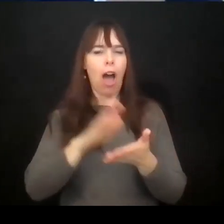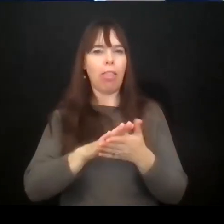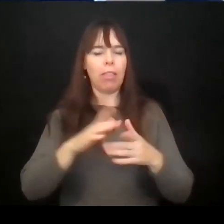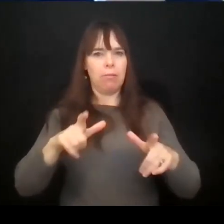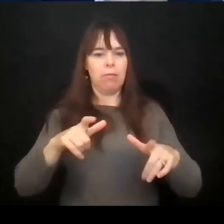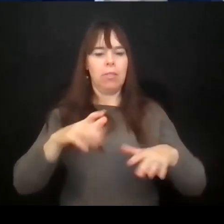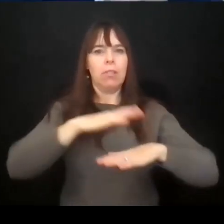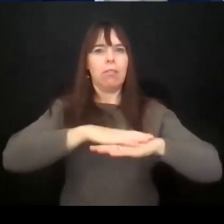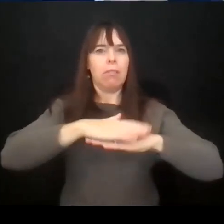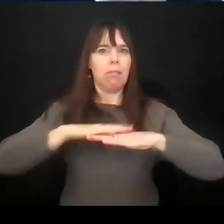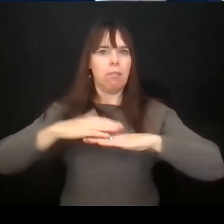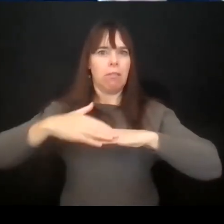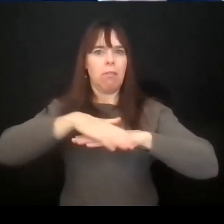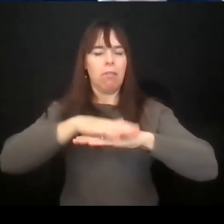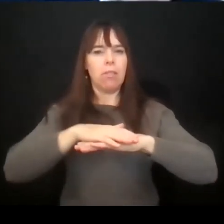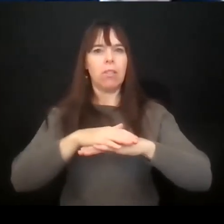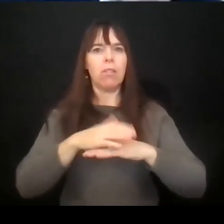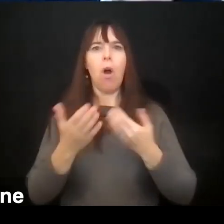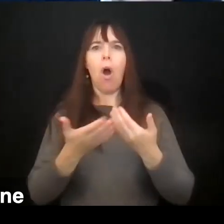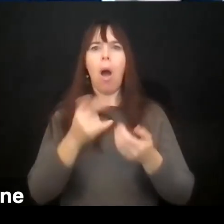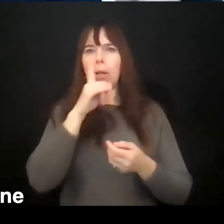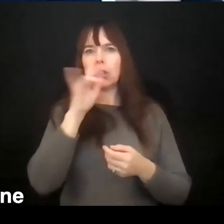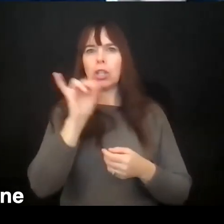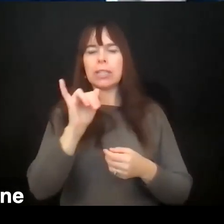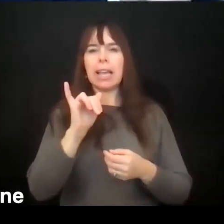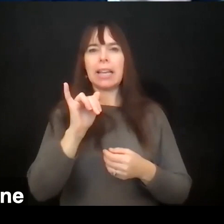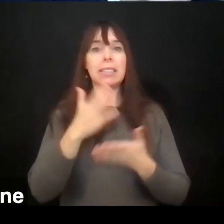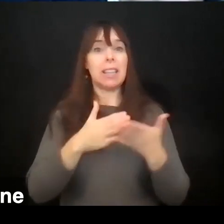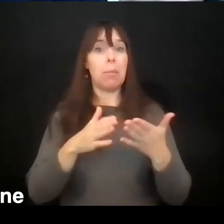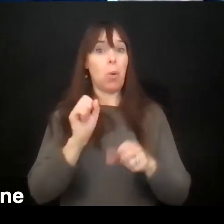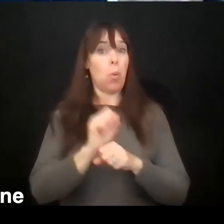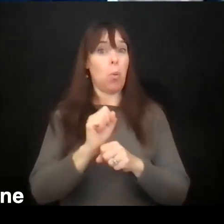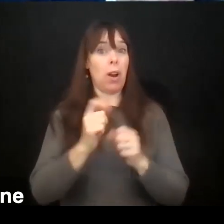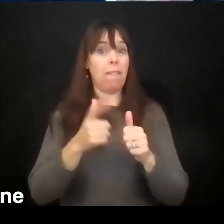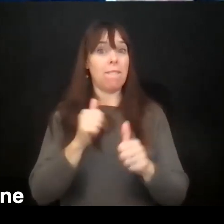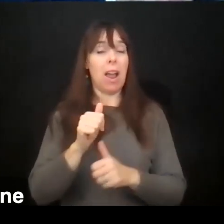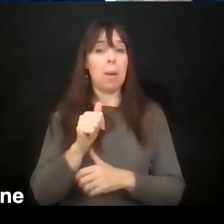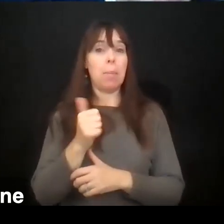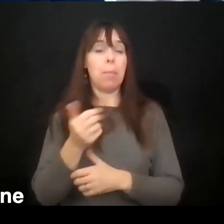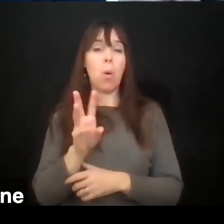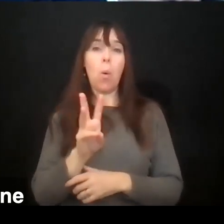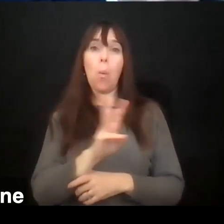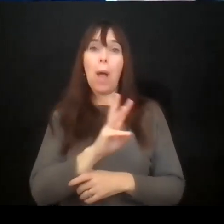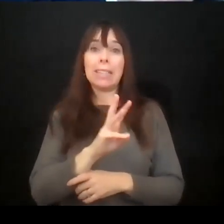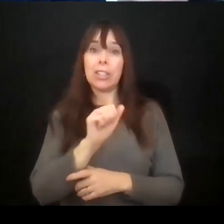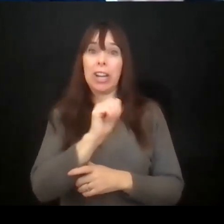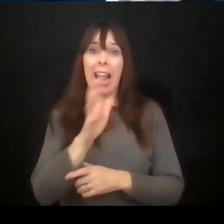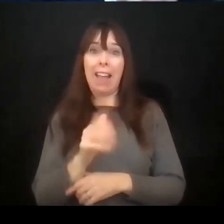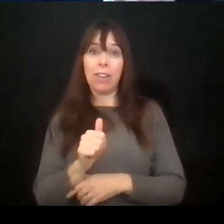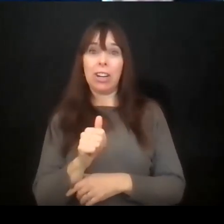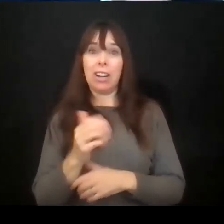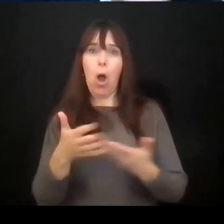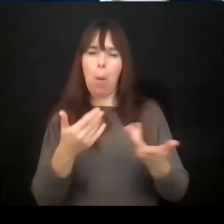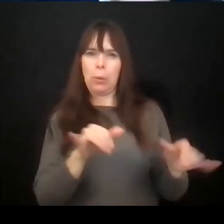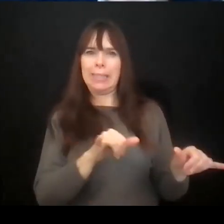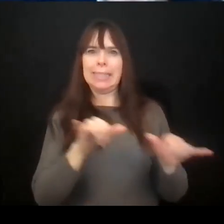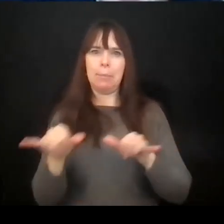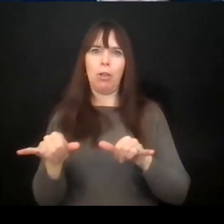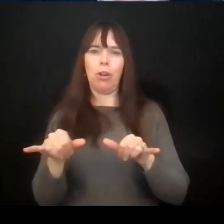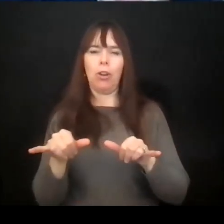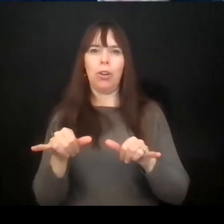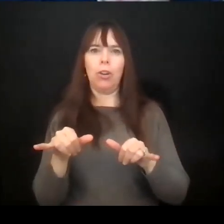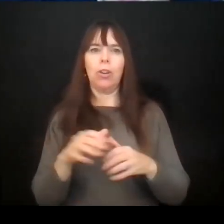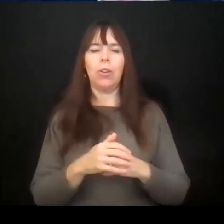bit reminiscent of some of the work done in Western Africa.